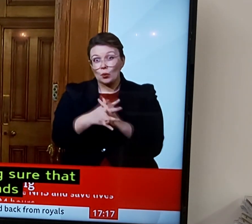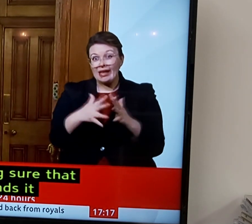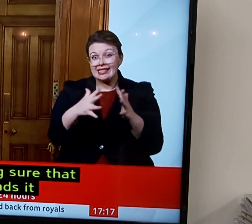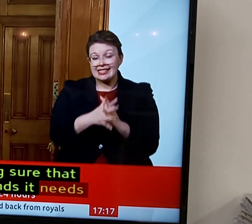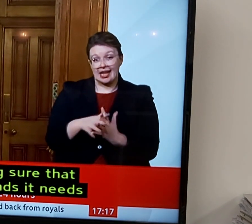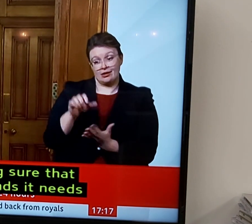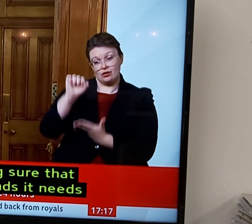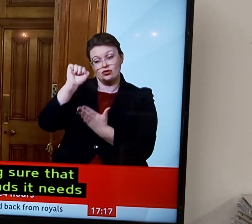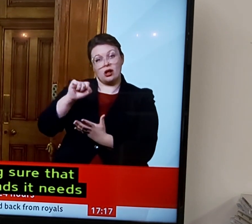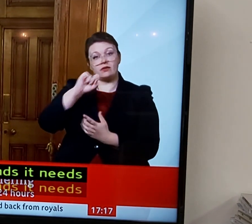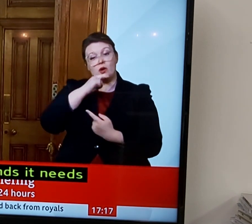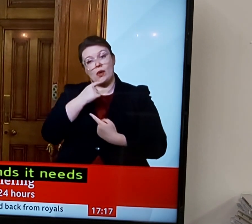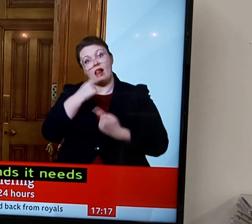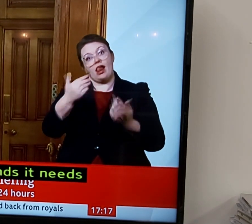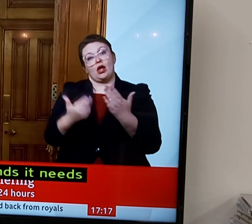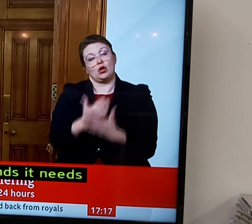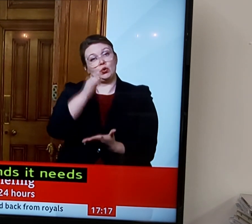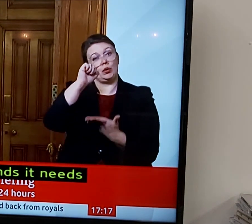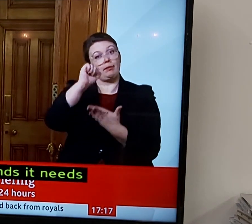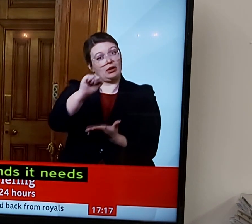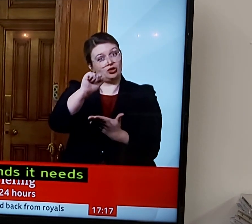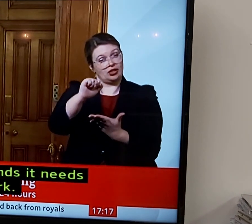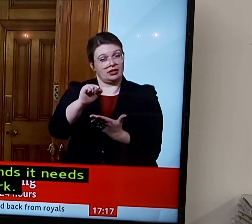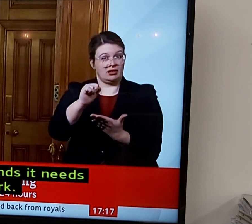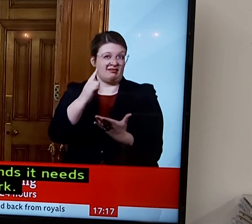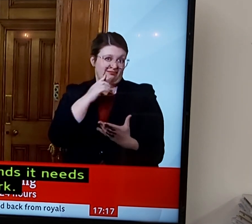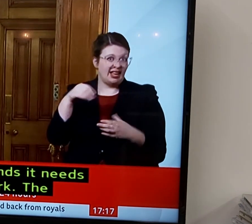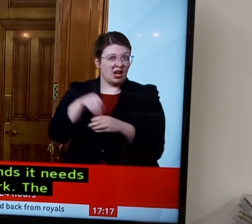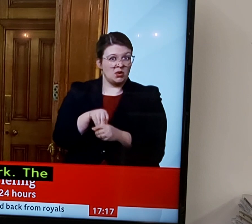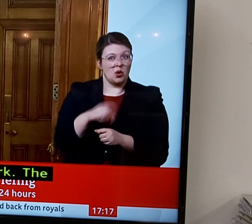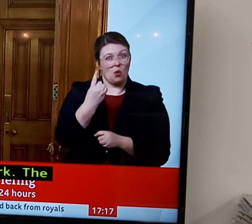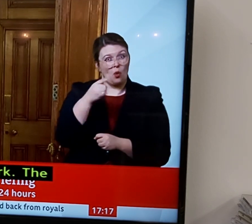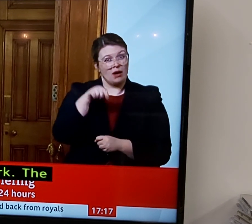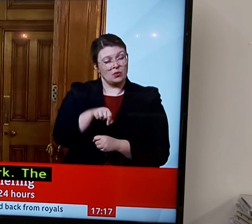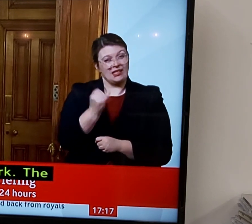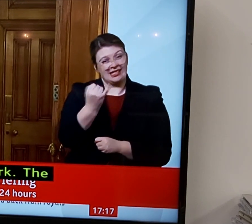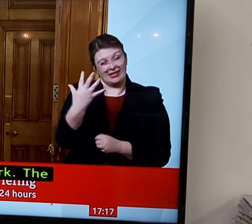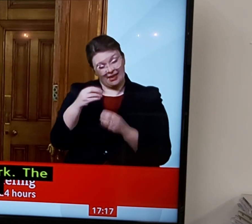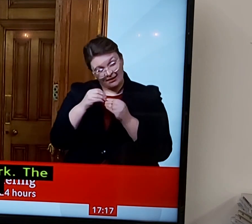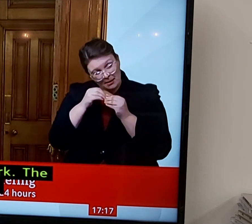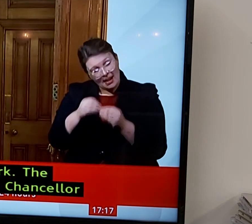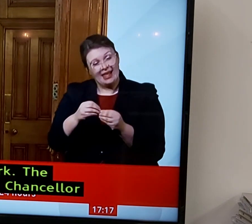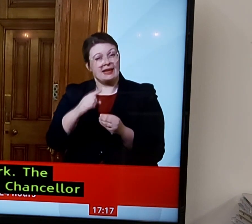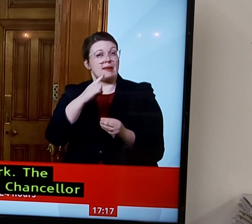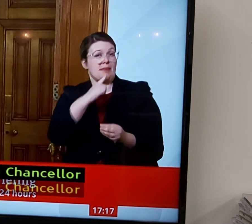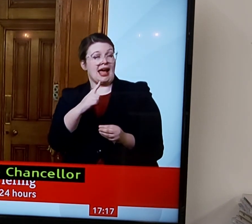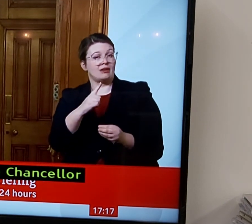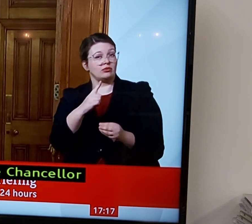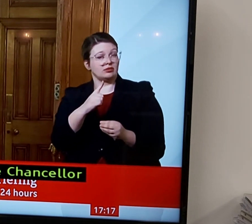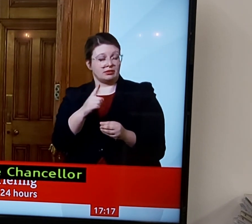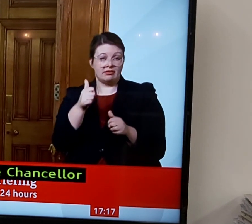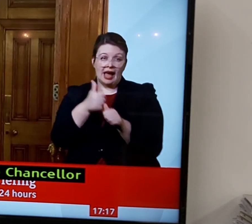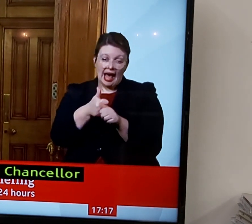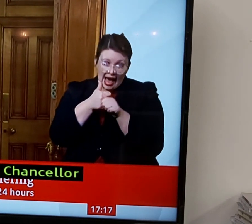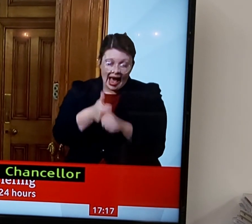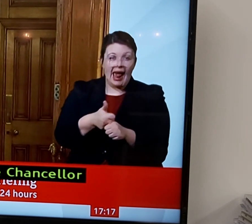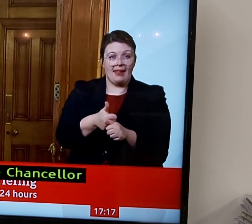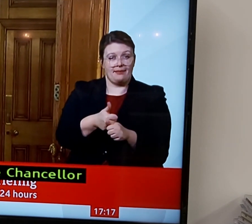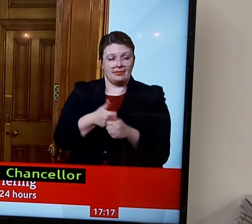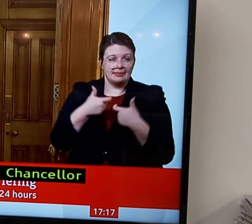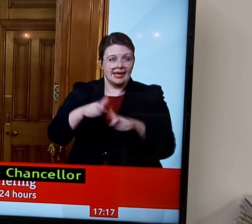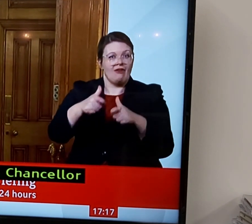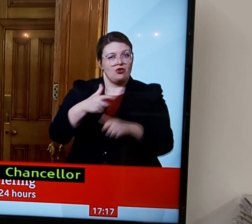out £1.65 billion worth of new government funding to reinforce our vaccine rollout across all parts of the